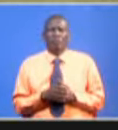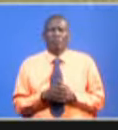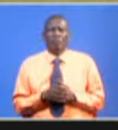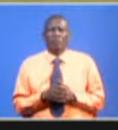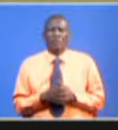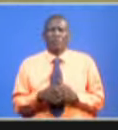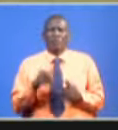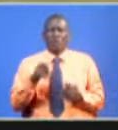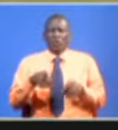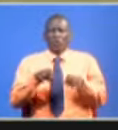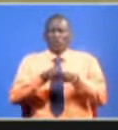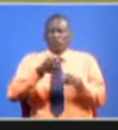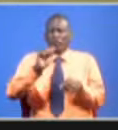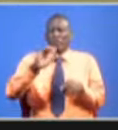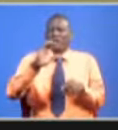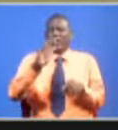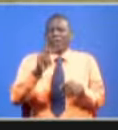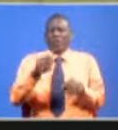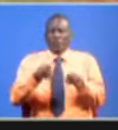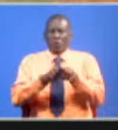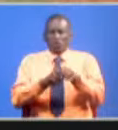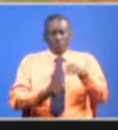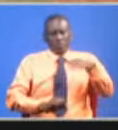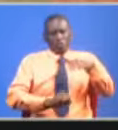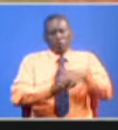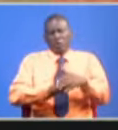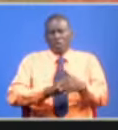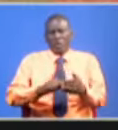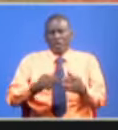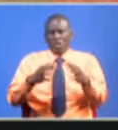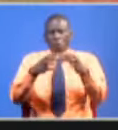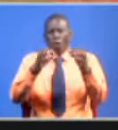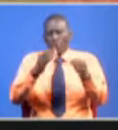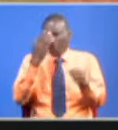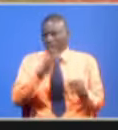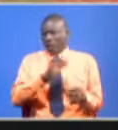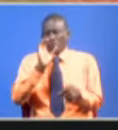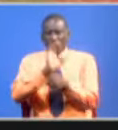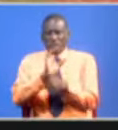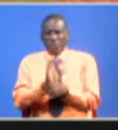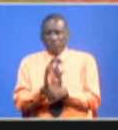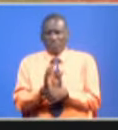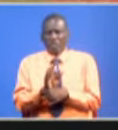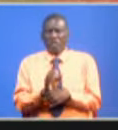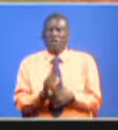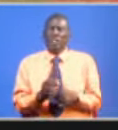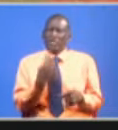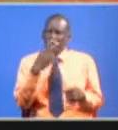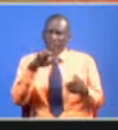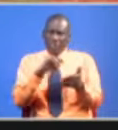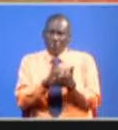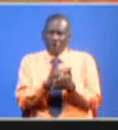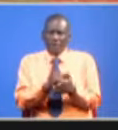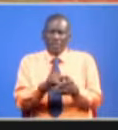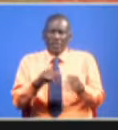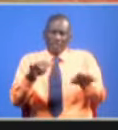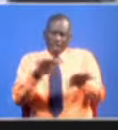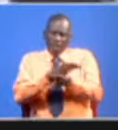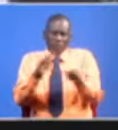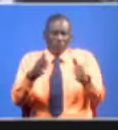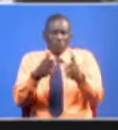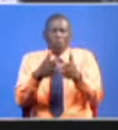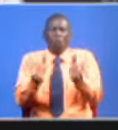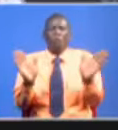With the Anglican Church also throwing its weight behind the sentiments by the Catholic Church, it would appear that a Pandora's box was opened over